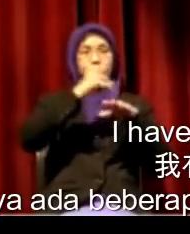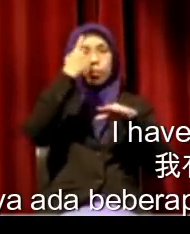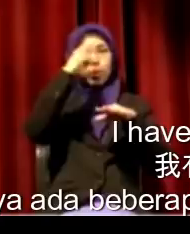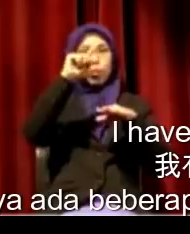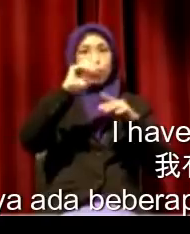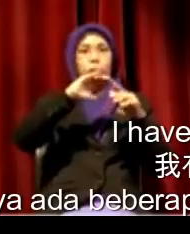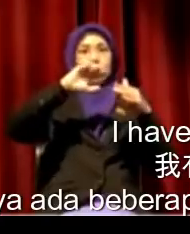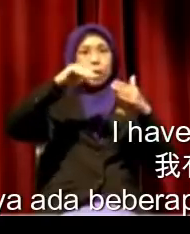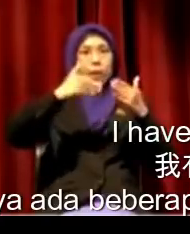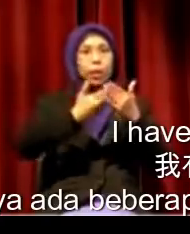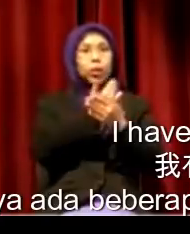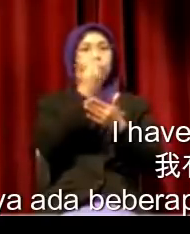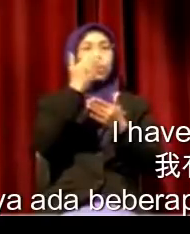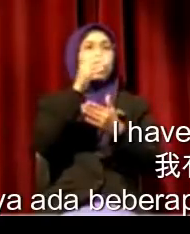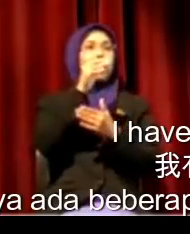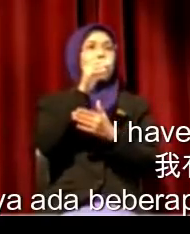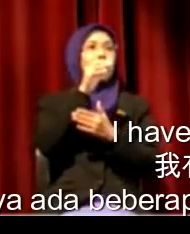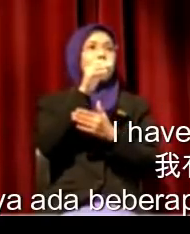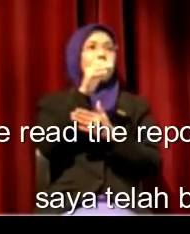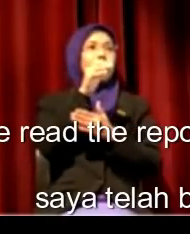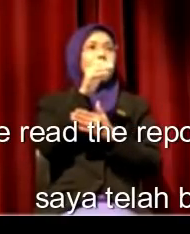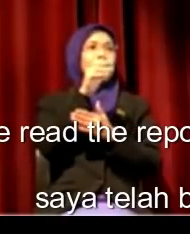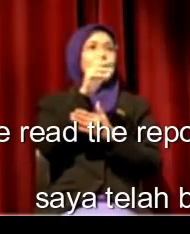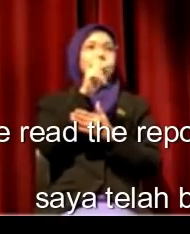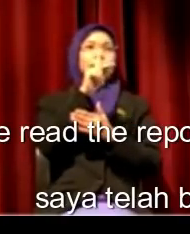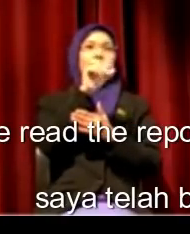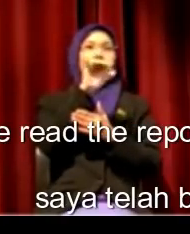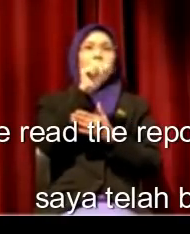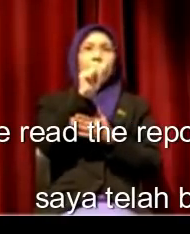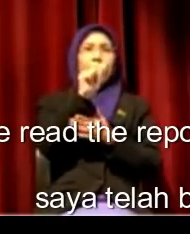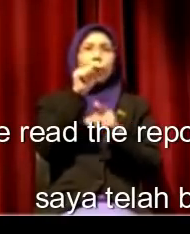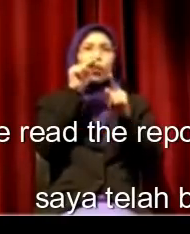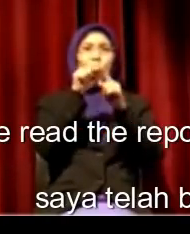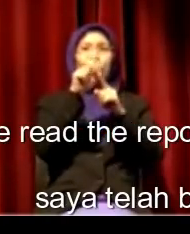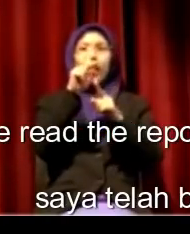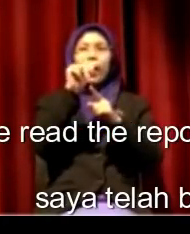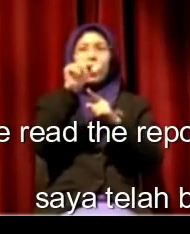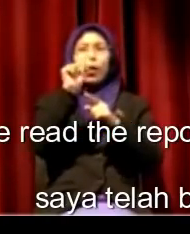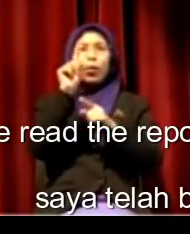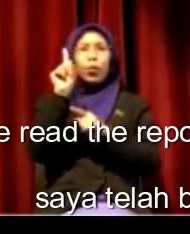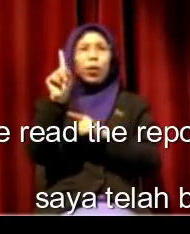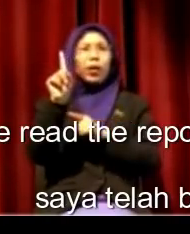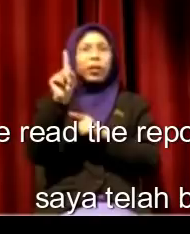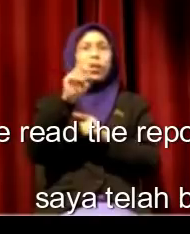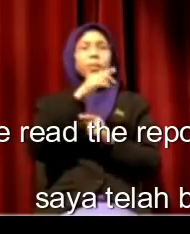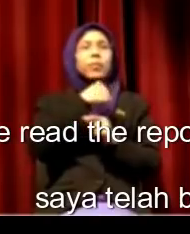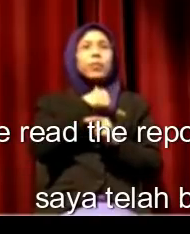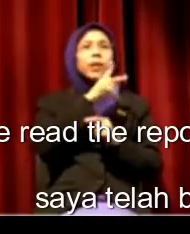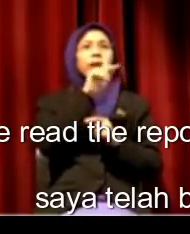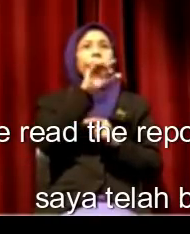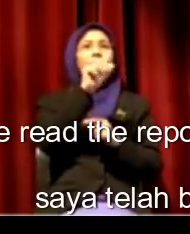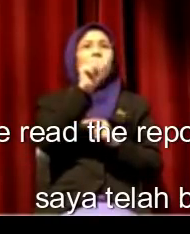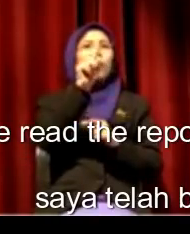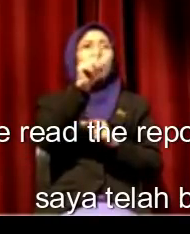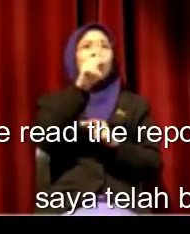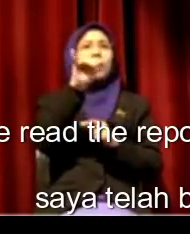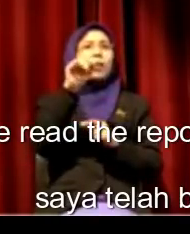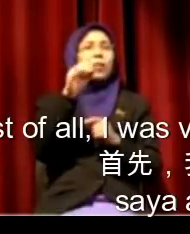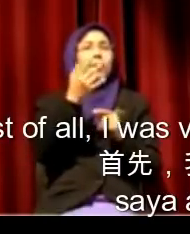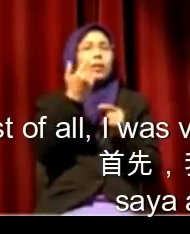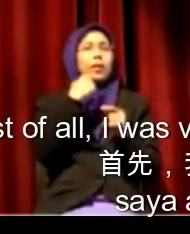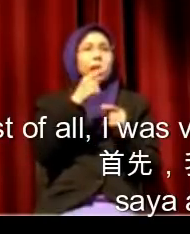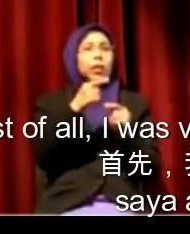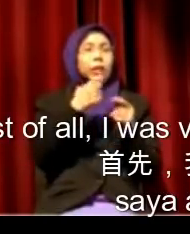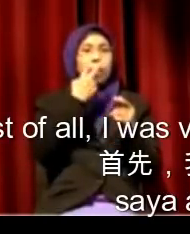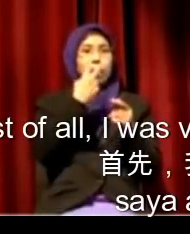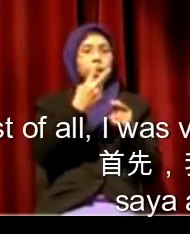review the EIA report of the PL1, and which I've read the report more than 10 times. And the more I read, the more I couldn't sleep.